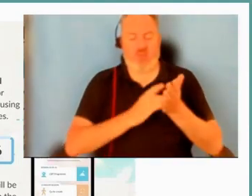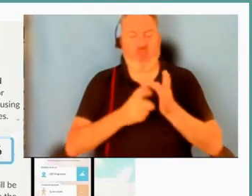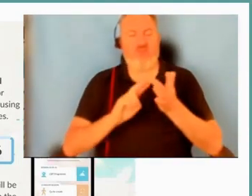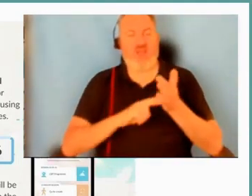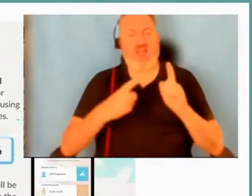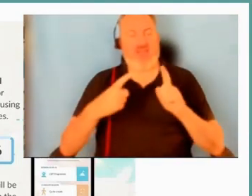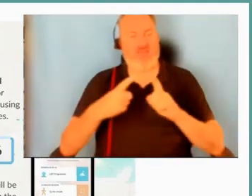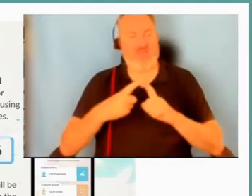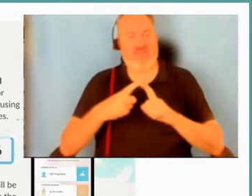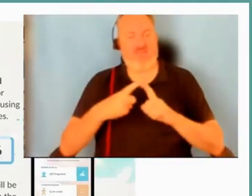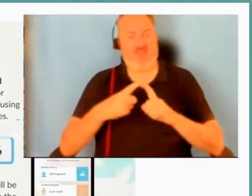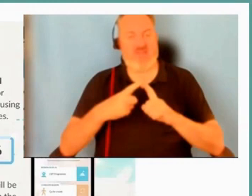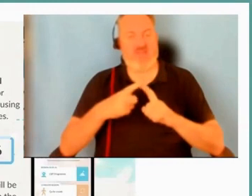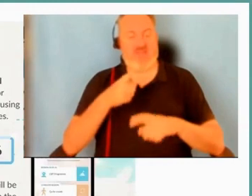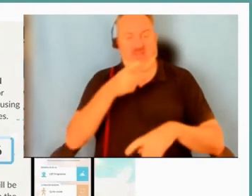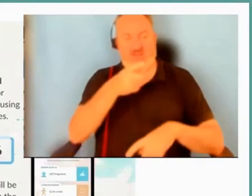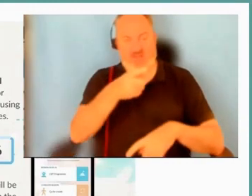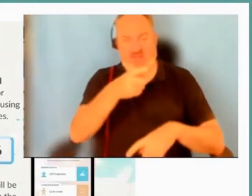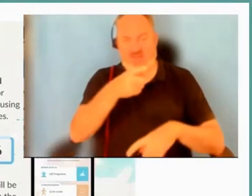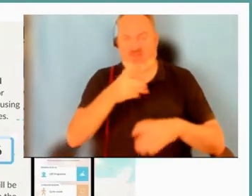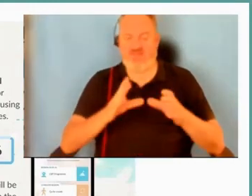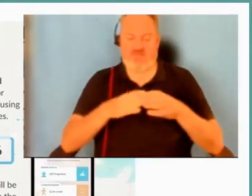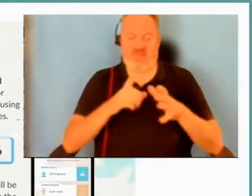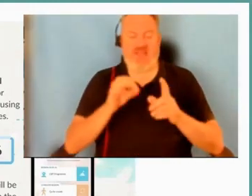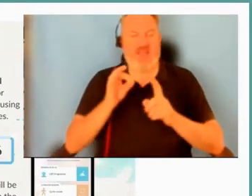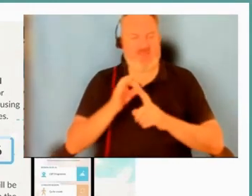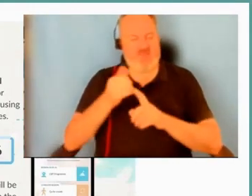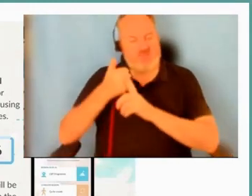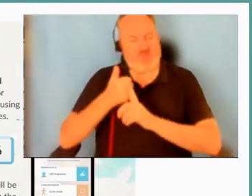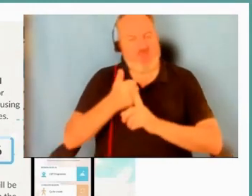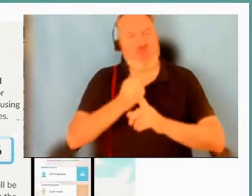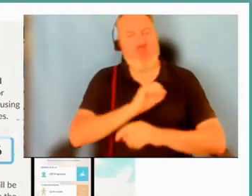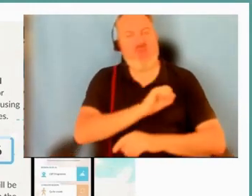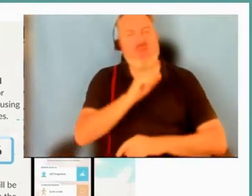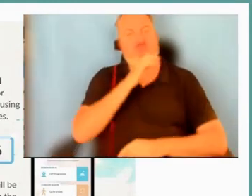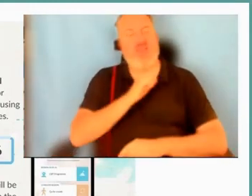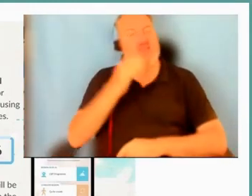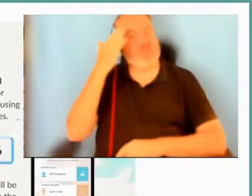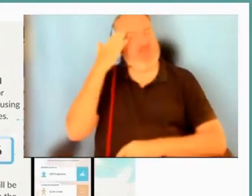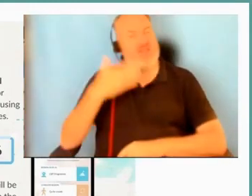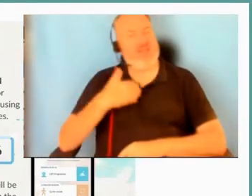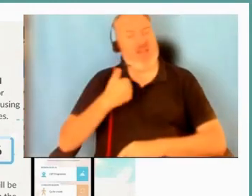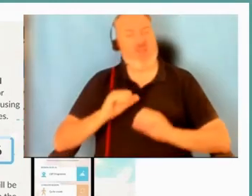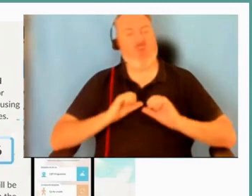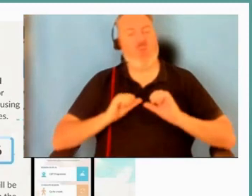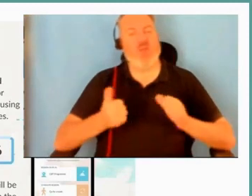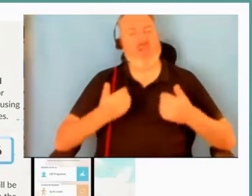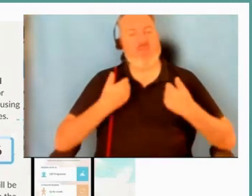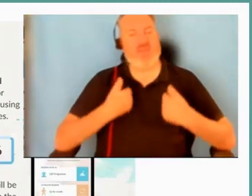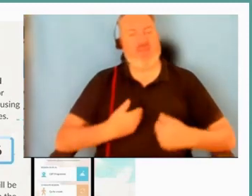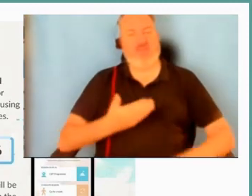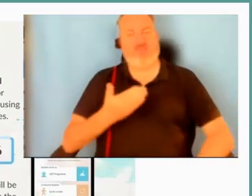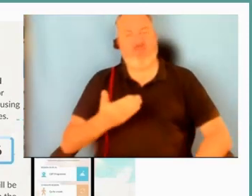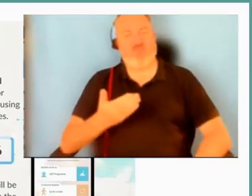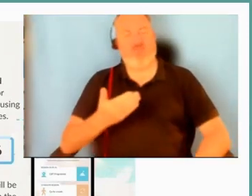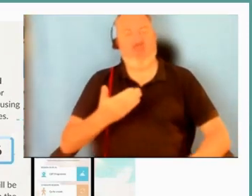the Thrive app, which is aimed at men and their mental well-being. So I'm going to go to the left-hand top side of the